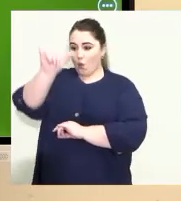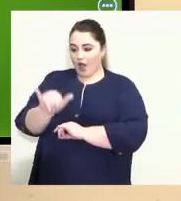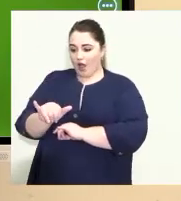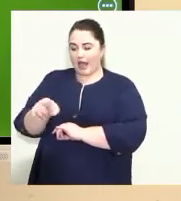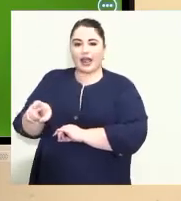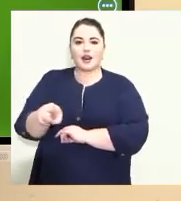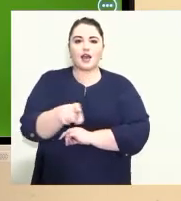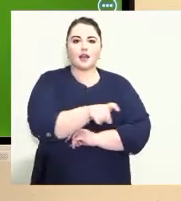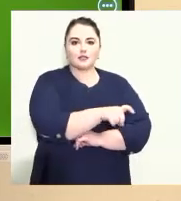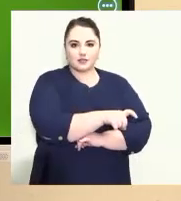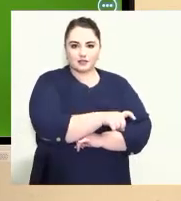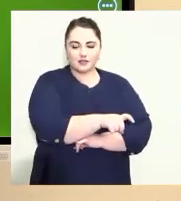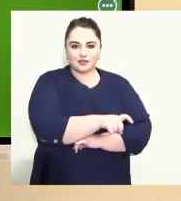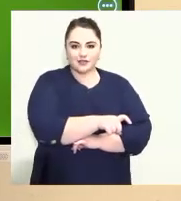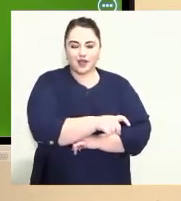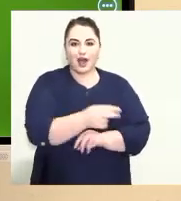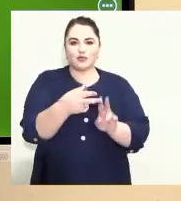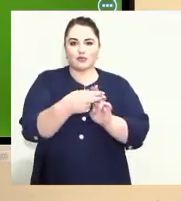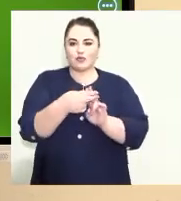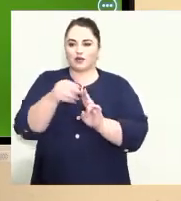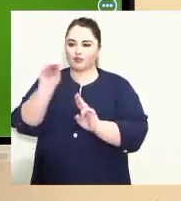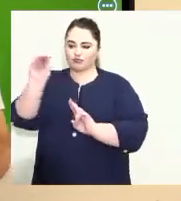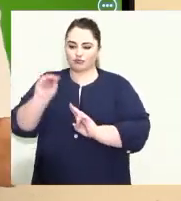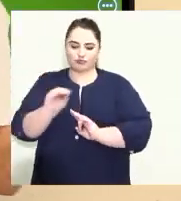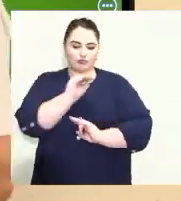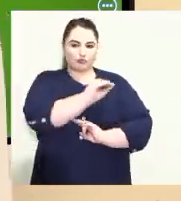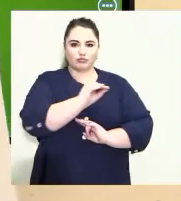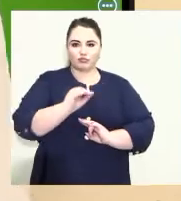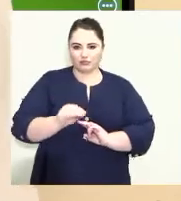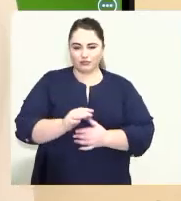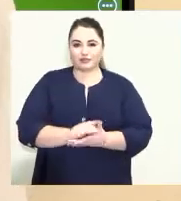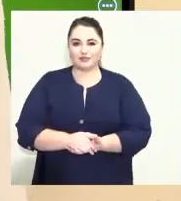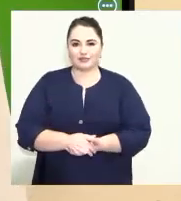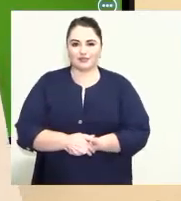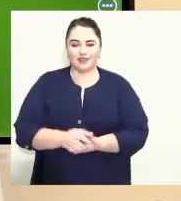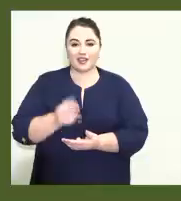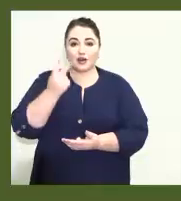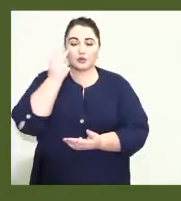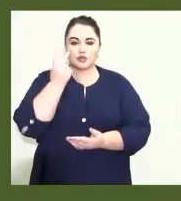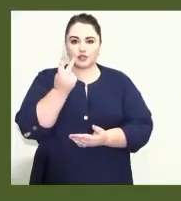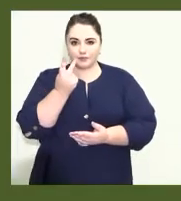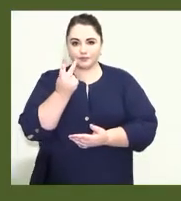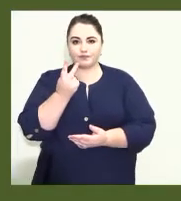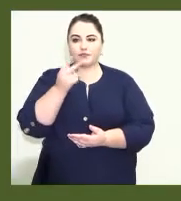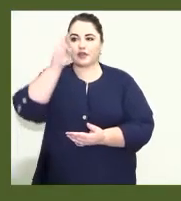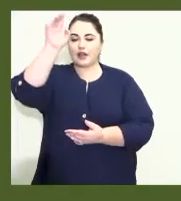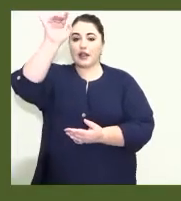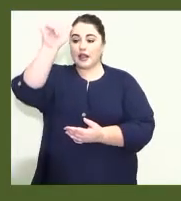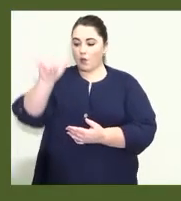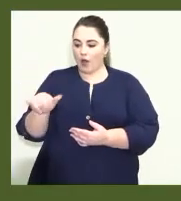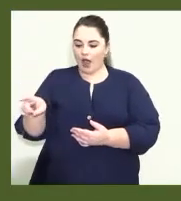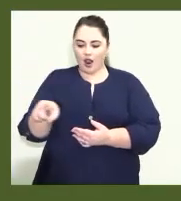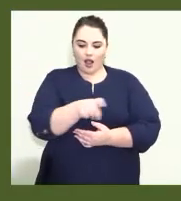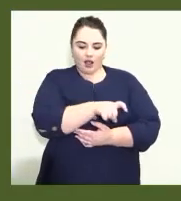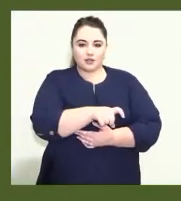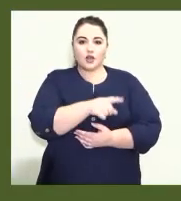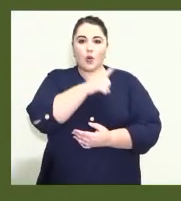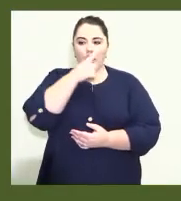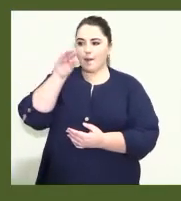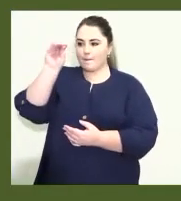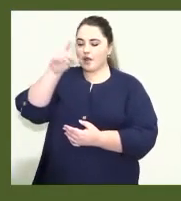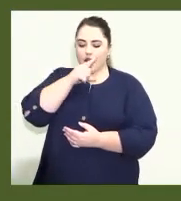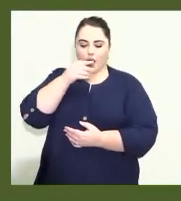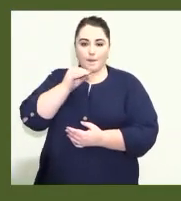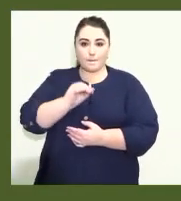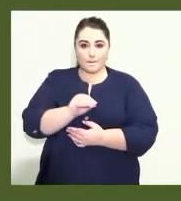place, the y-axis and the x-axis, and give it units. Let's look here on the board. Label the axis. And when you talk about